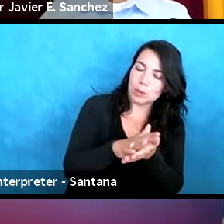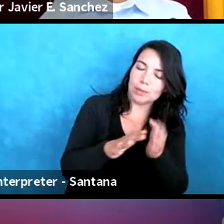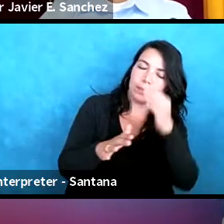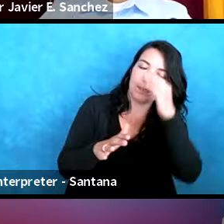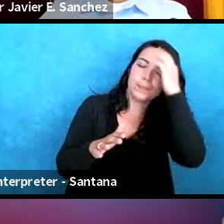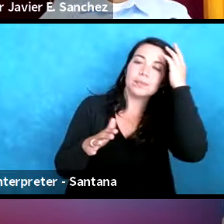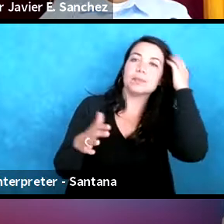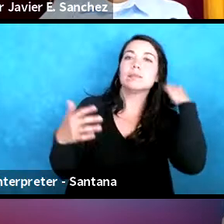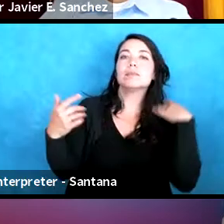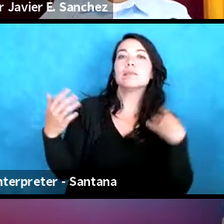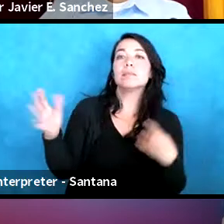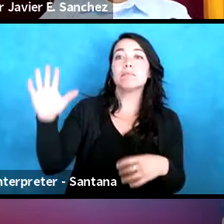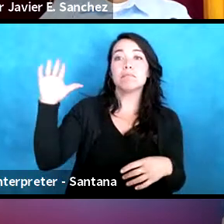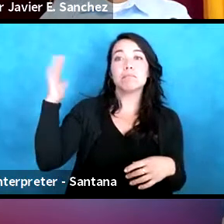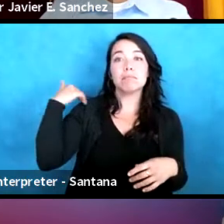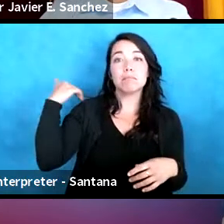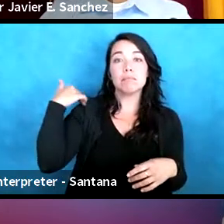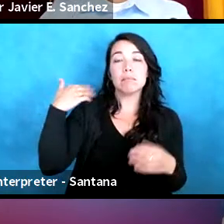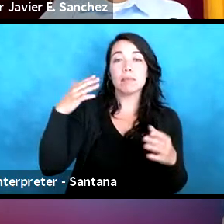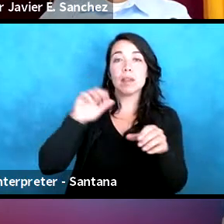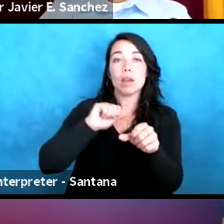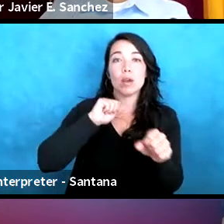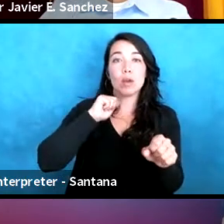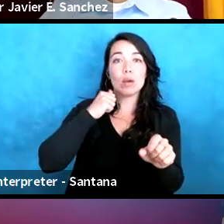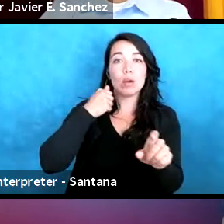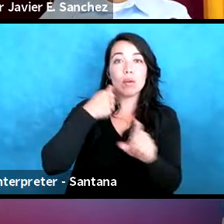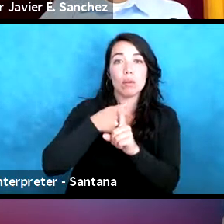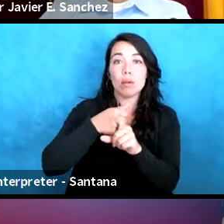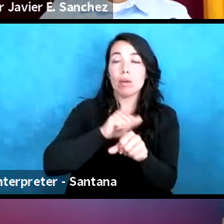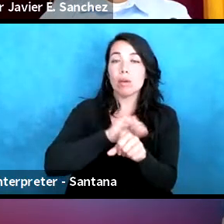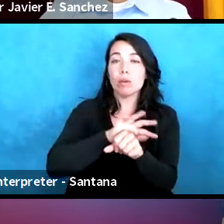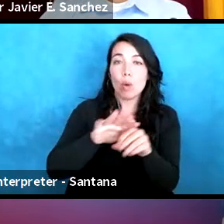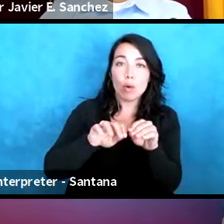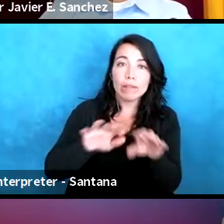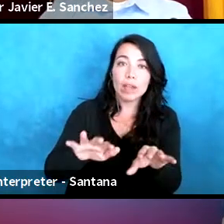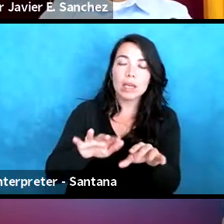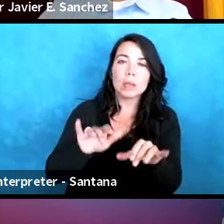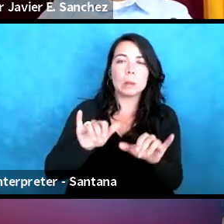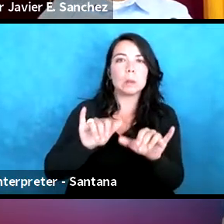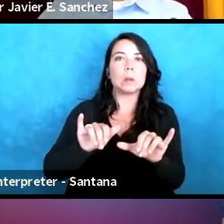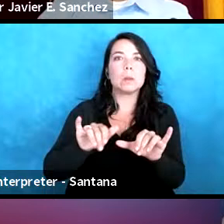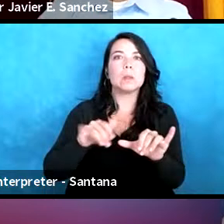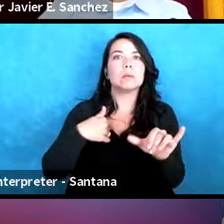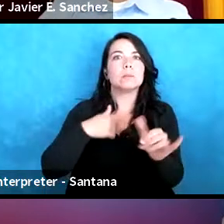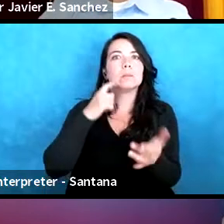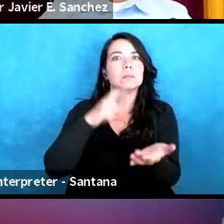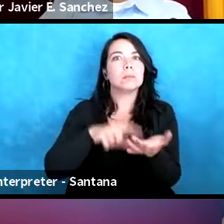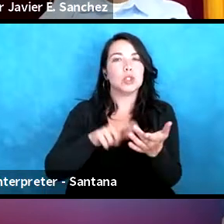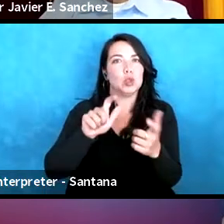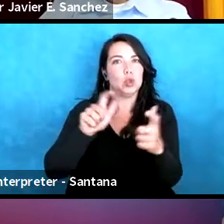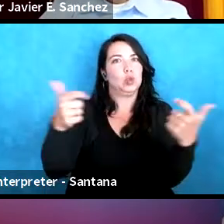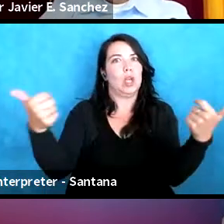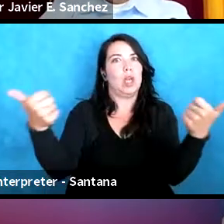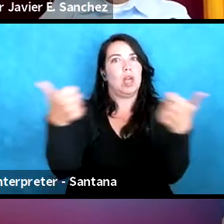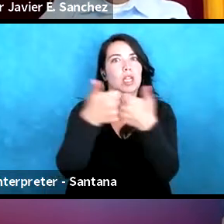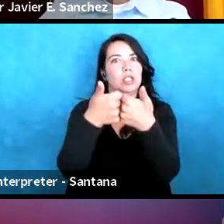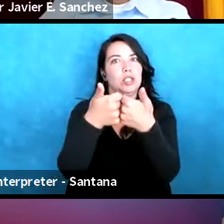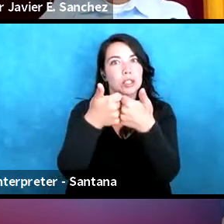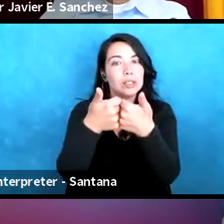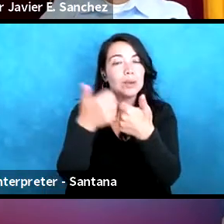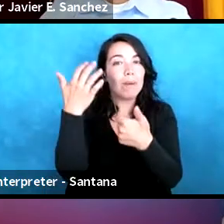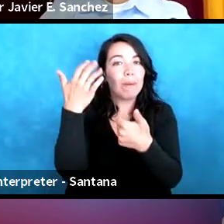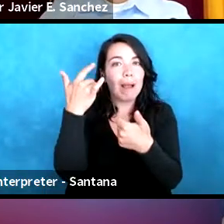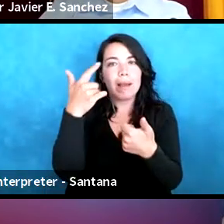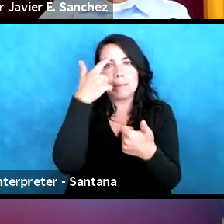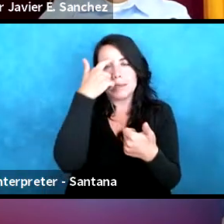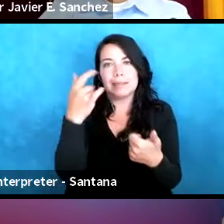pandemic, we saw firsthand the challenges that we faced because of the lack of reliable broadband